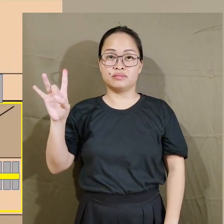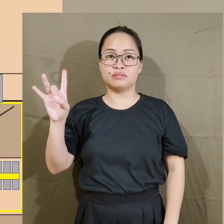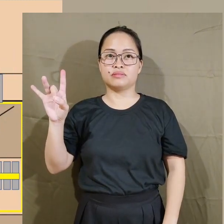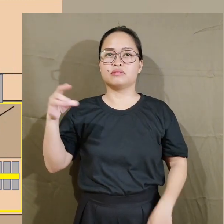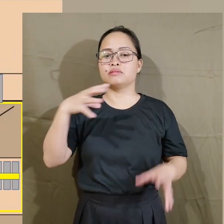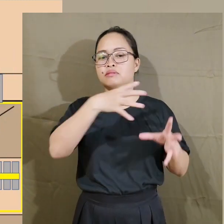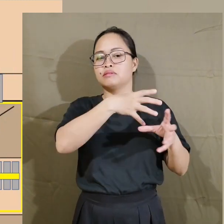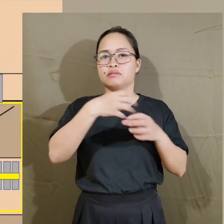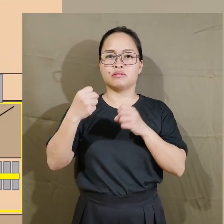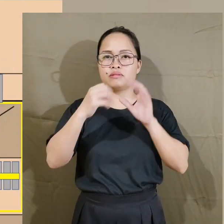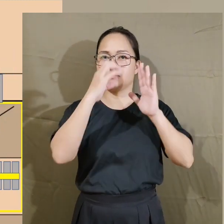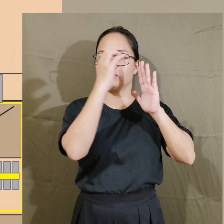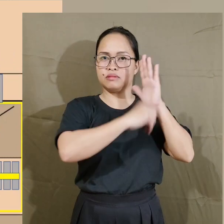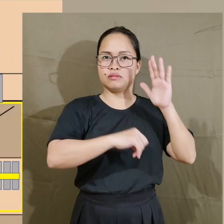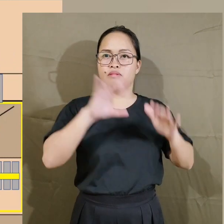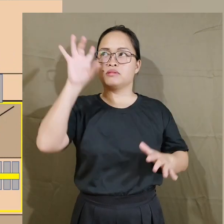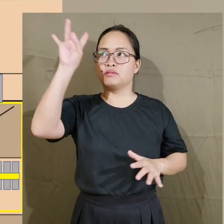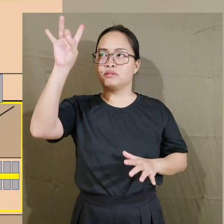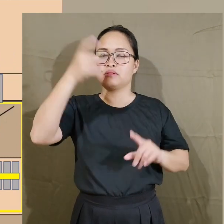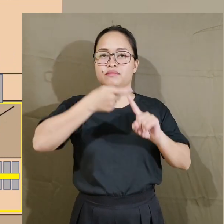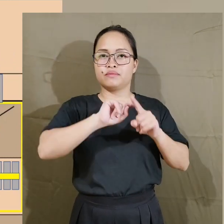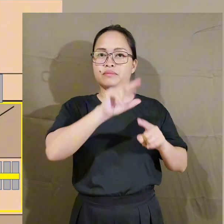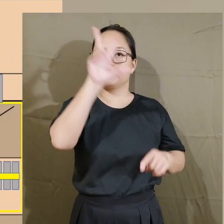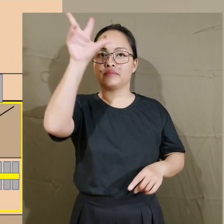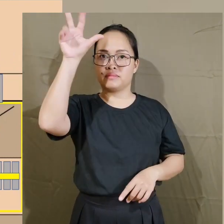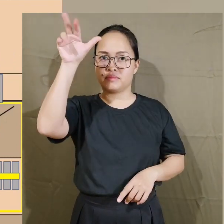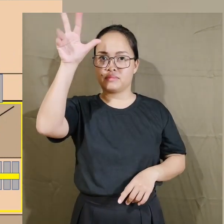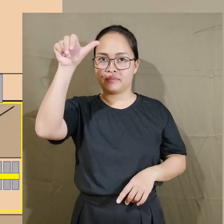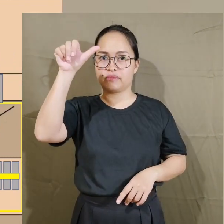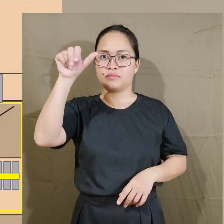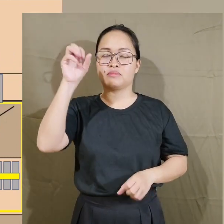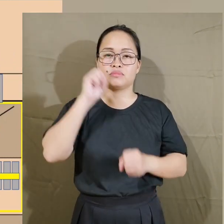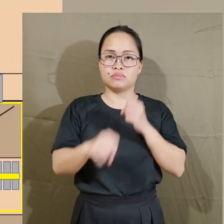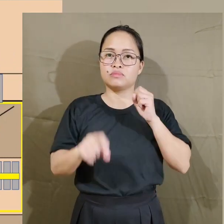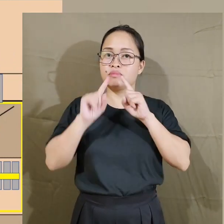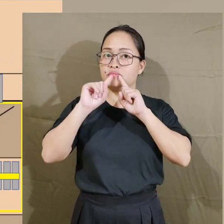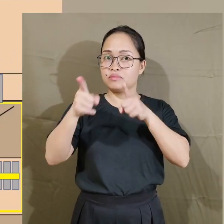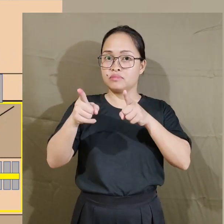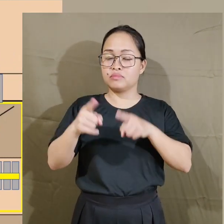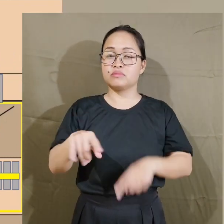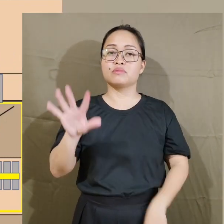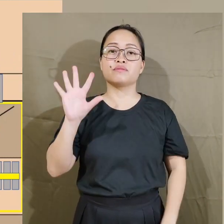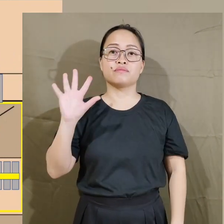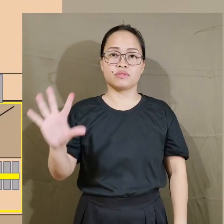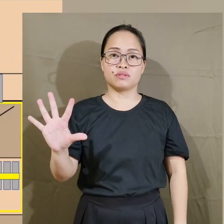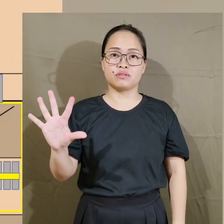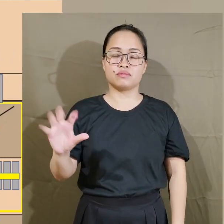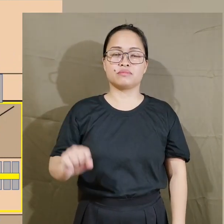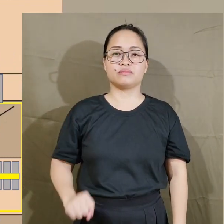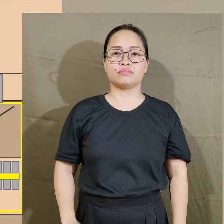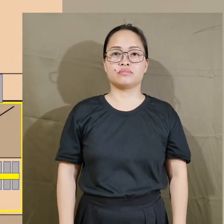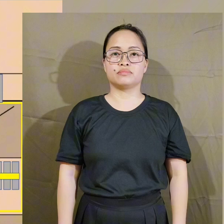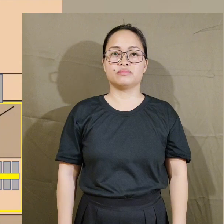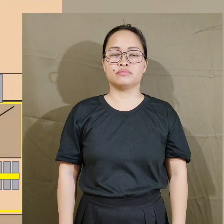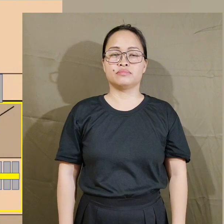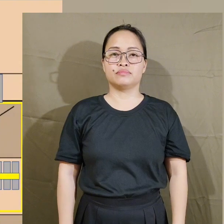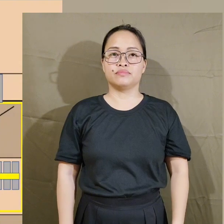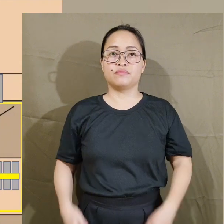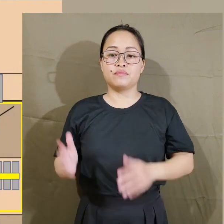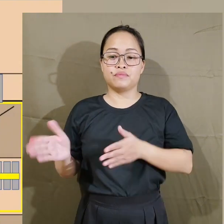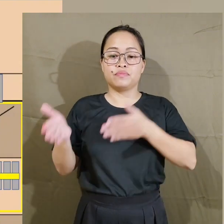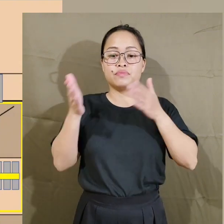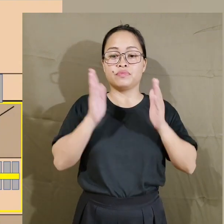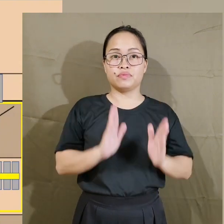from 13. So we have, the answer is 5.